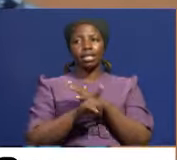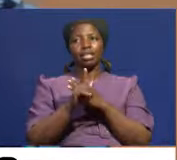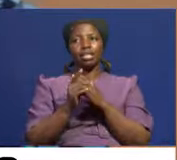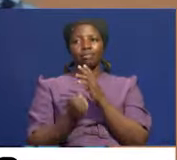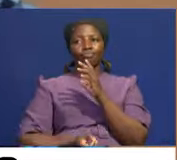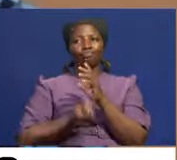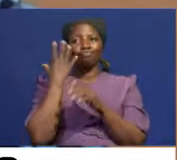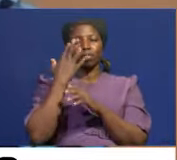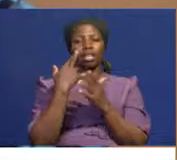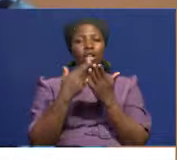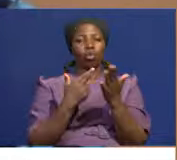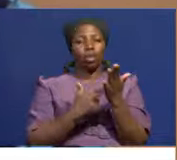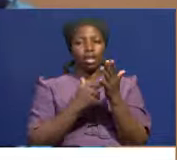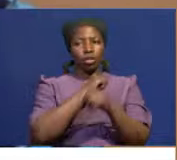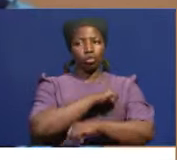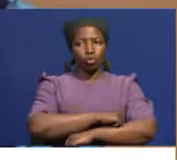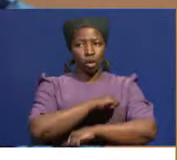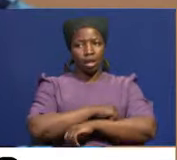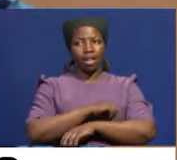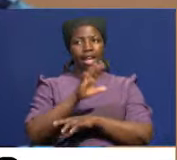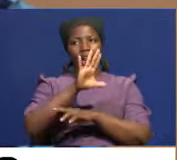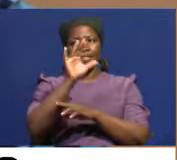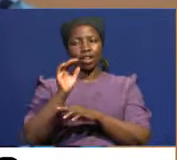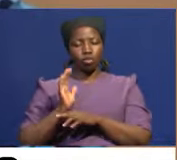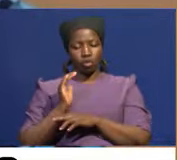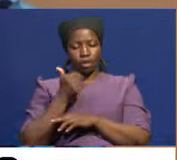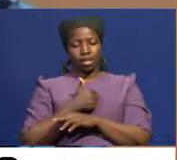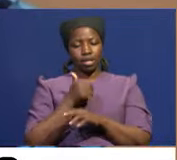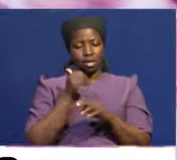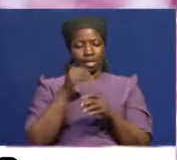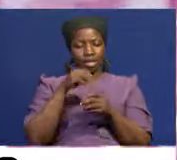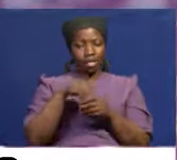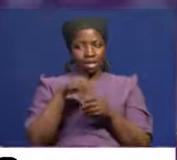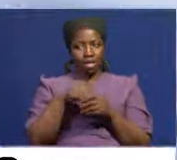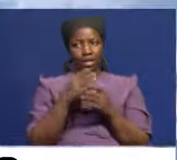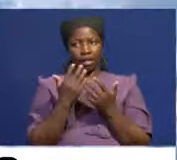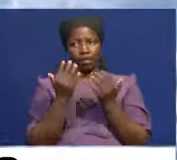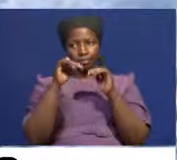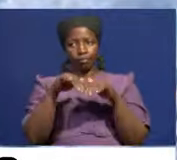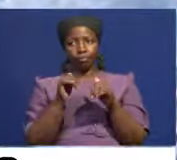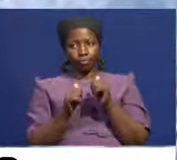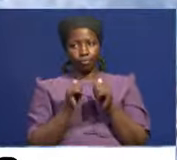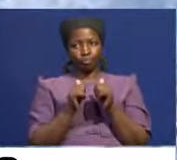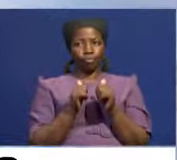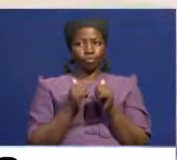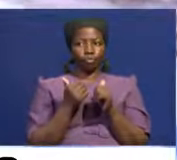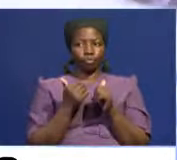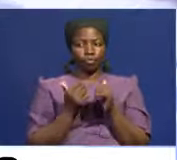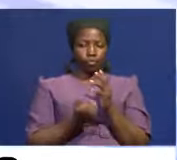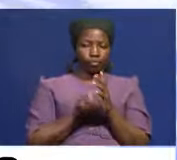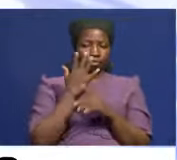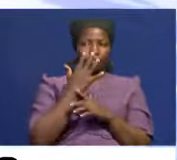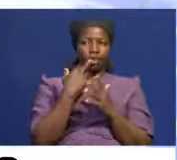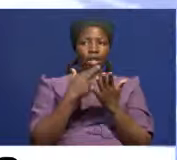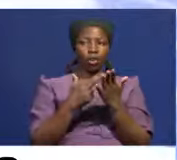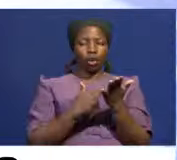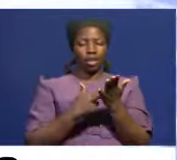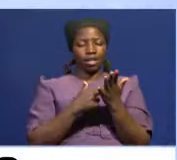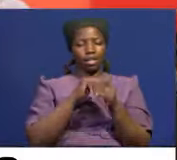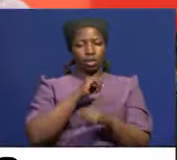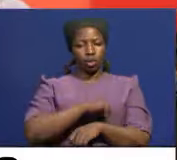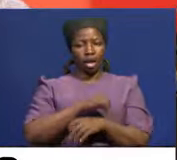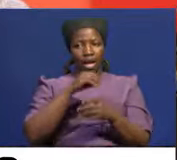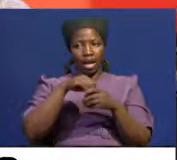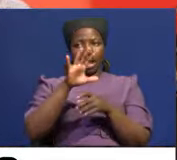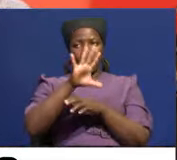Committee in a significant gathering that sets the stage for the establishment of a Grammy's Recording Academy in Africa. It's here that the